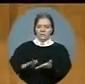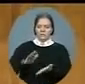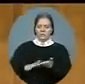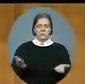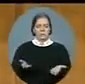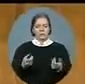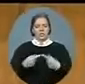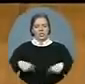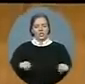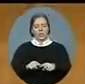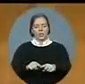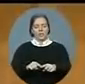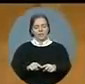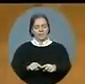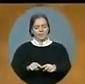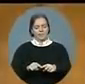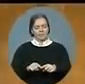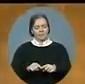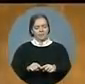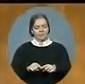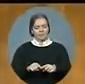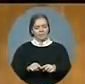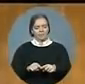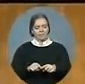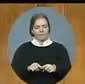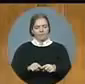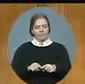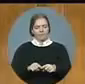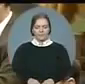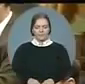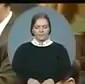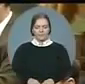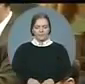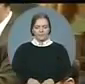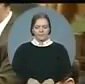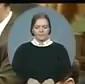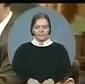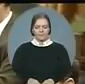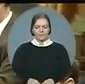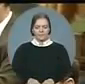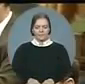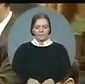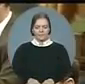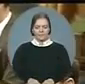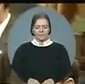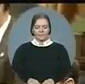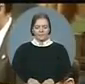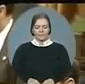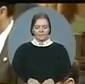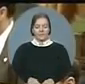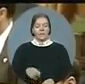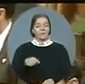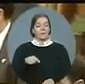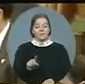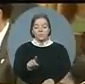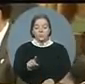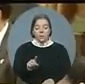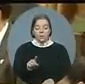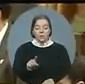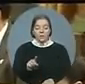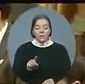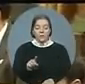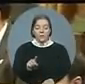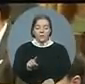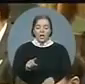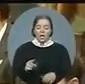for this outrageous and illegal political behavior? The insult is to the integrity of Chuck Kahneman who